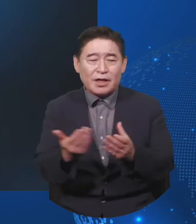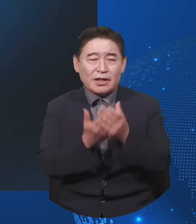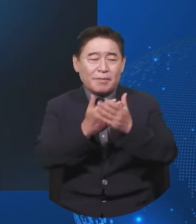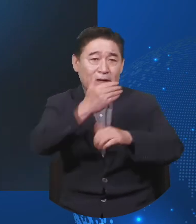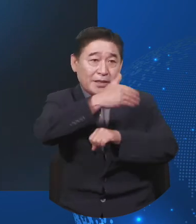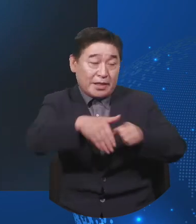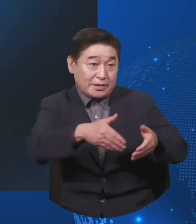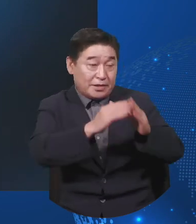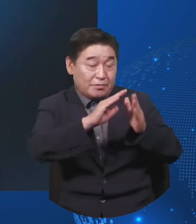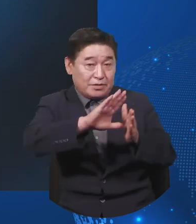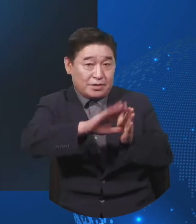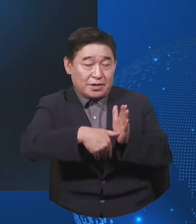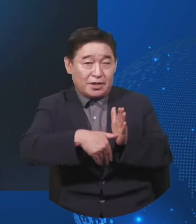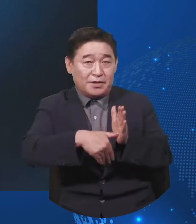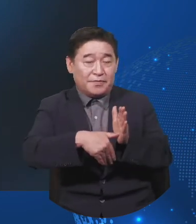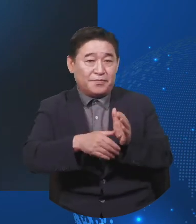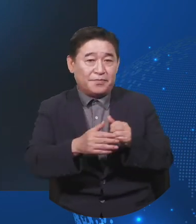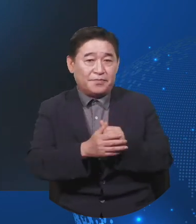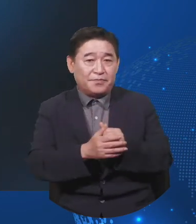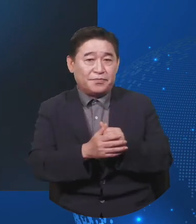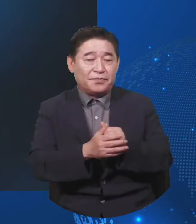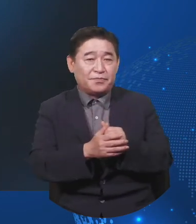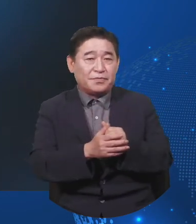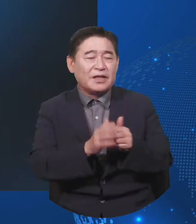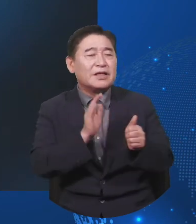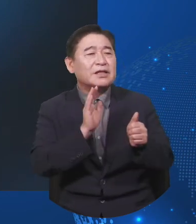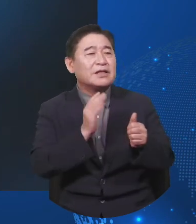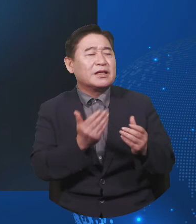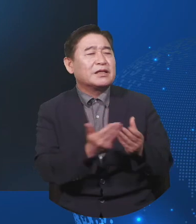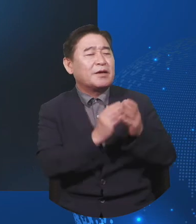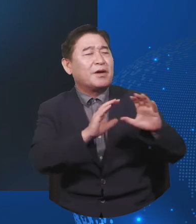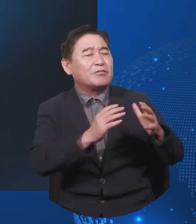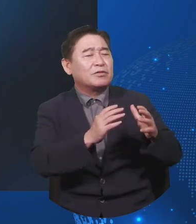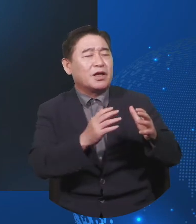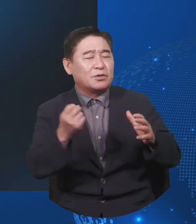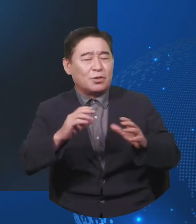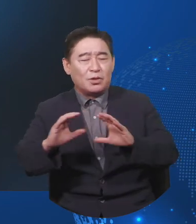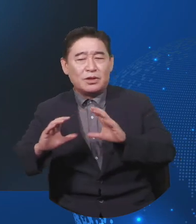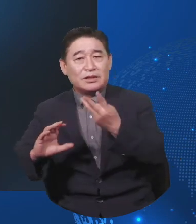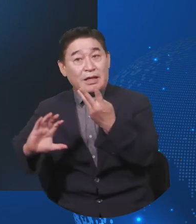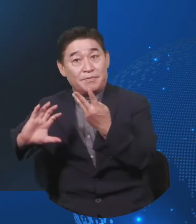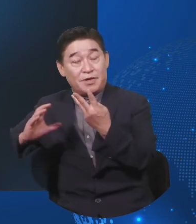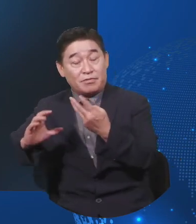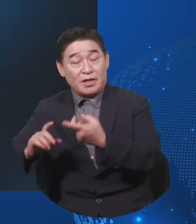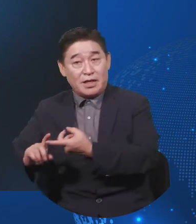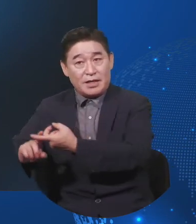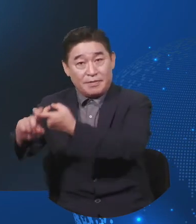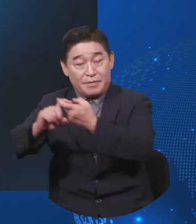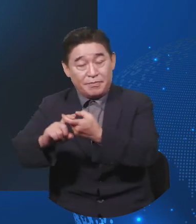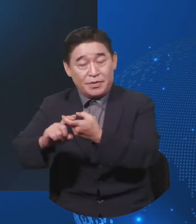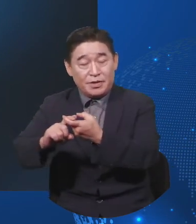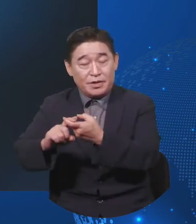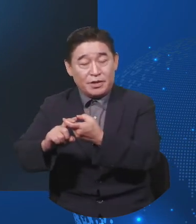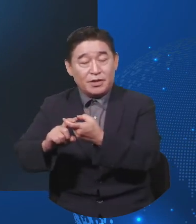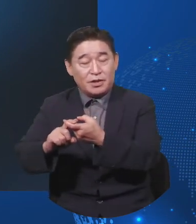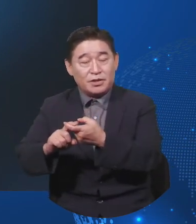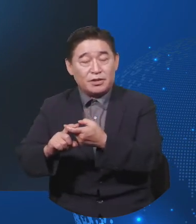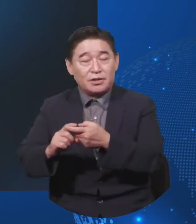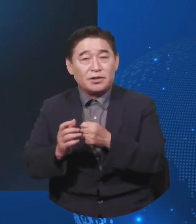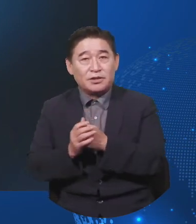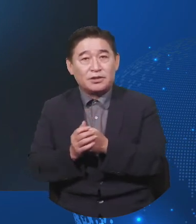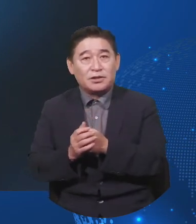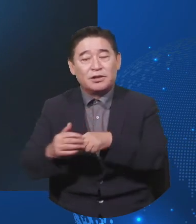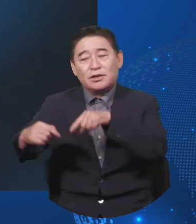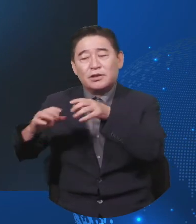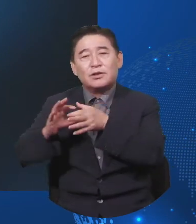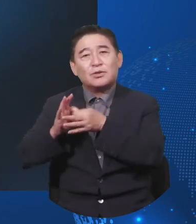SDGs, South-South and triangular cooperation as one modality supporting the implementation of SDGs